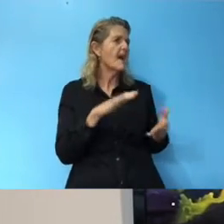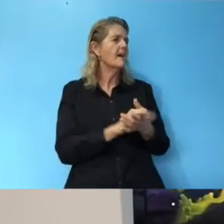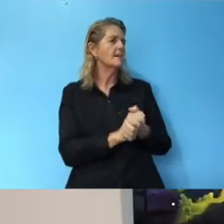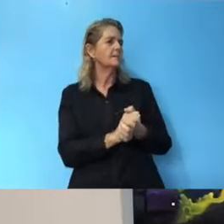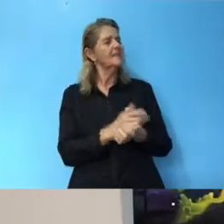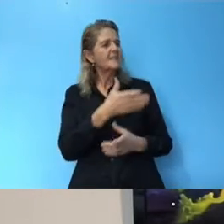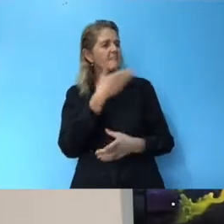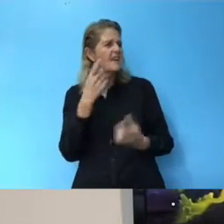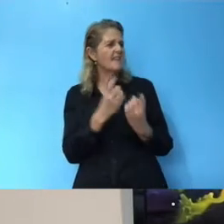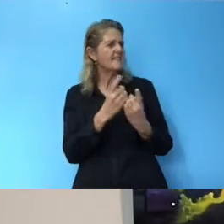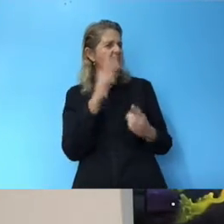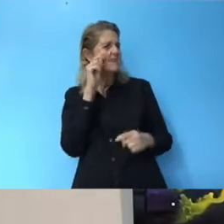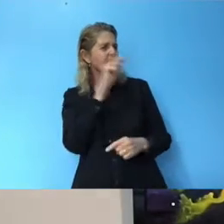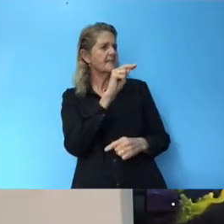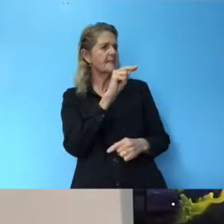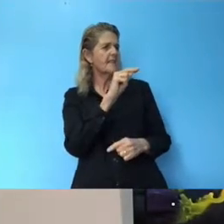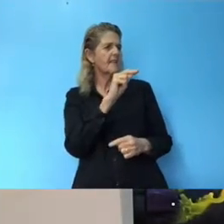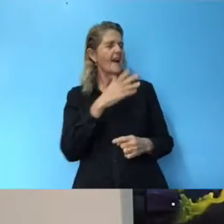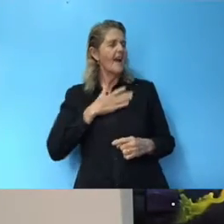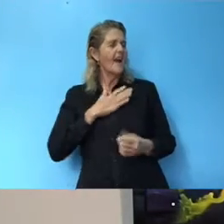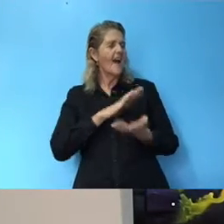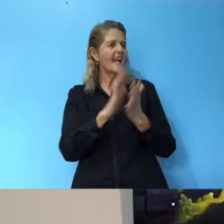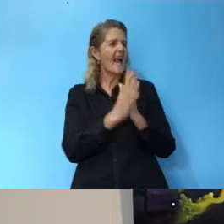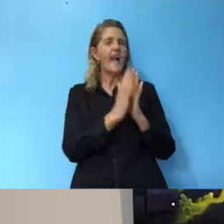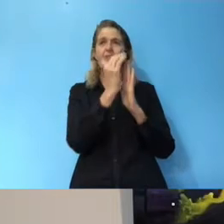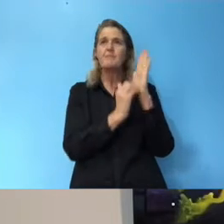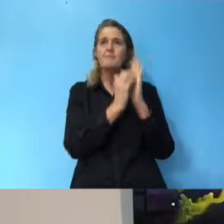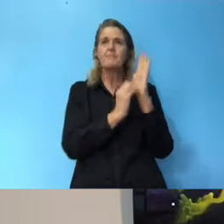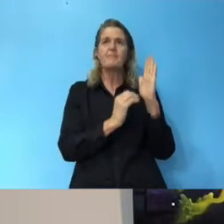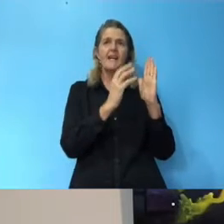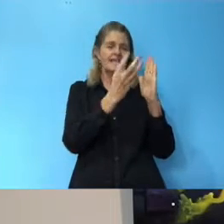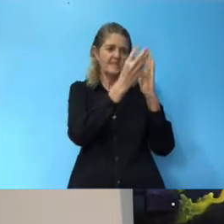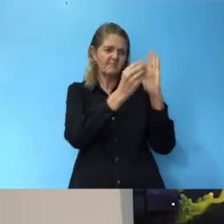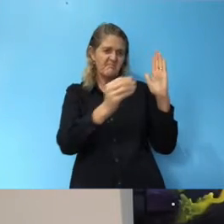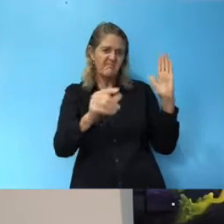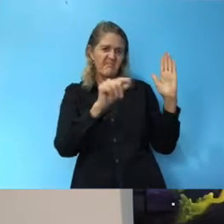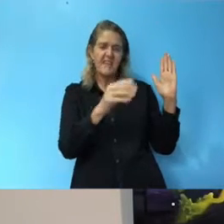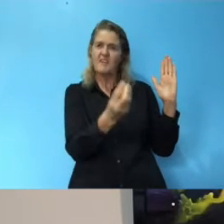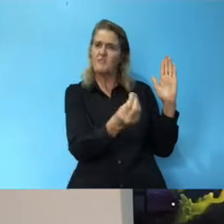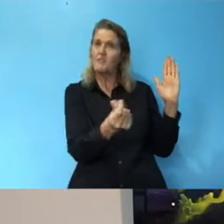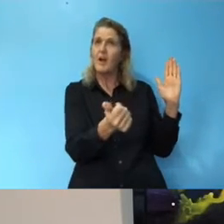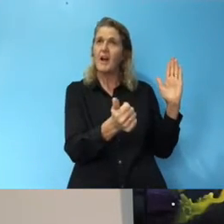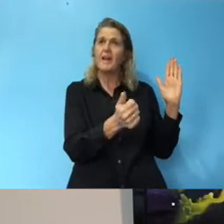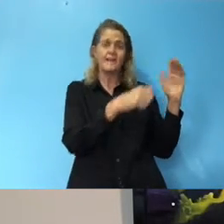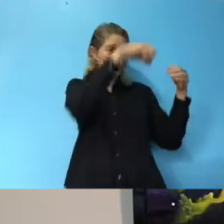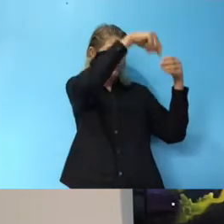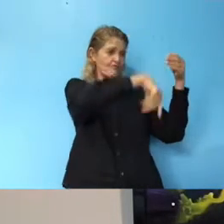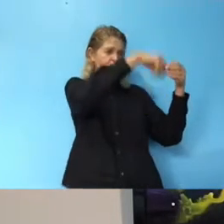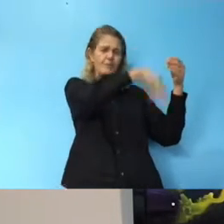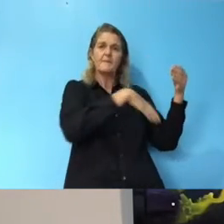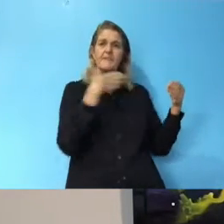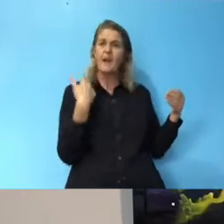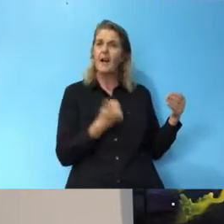some really nice things happening. You know, I love how the paint's just slightly gone on there when my brush was a bit dry. These drips are nice.